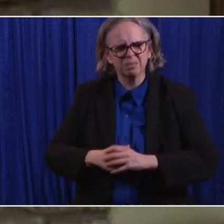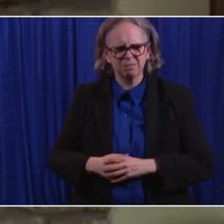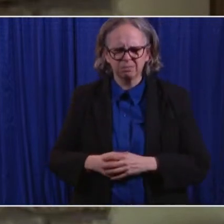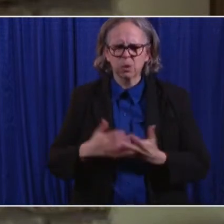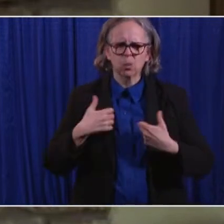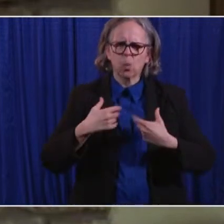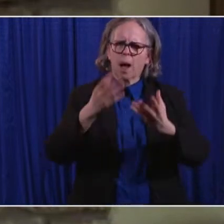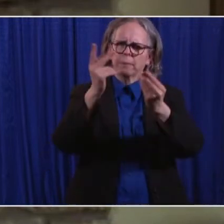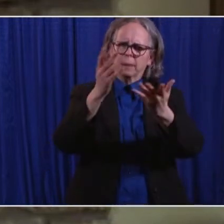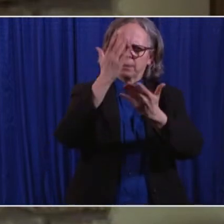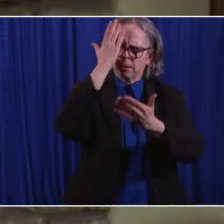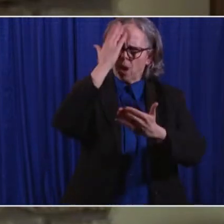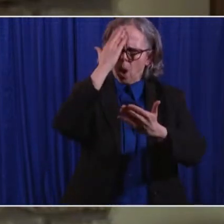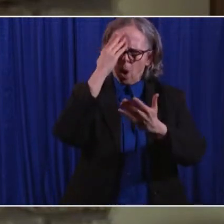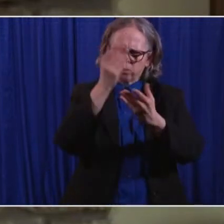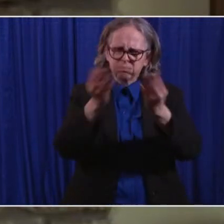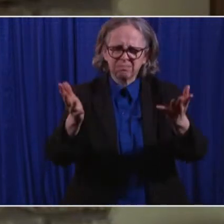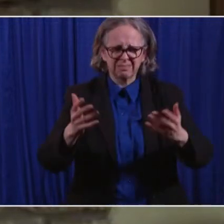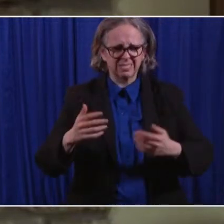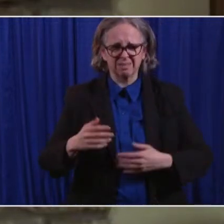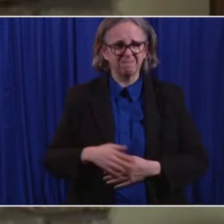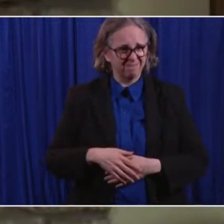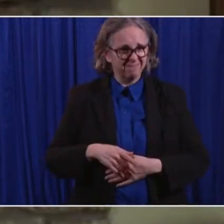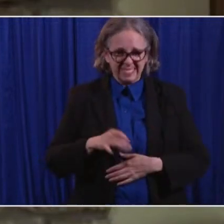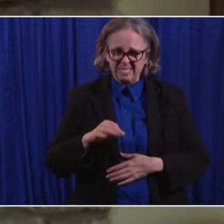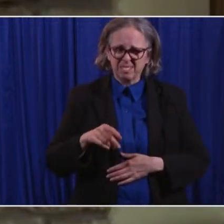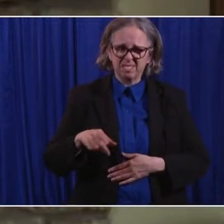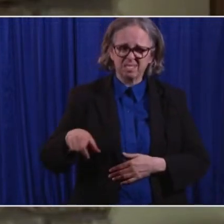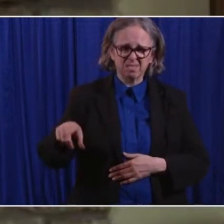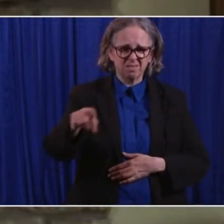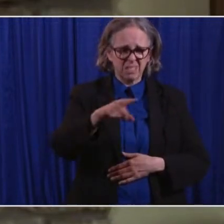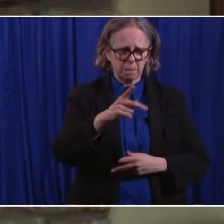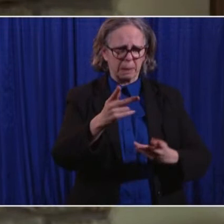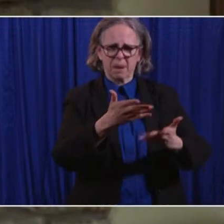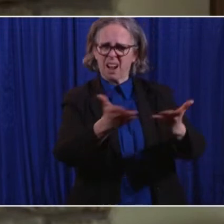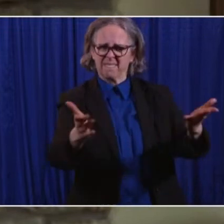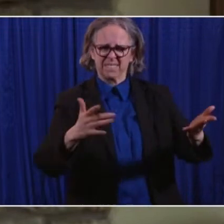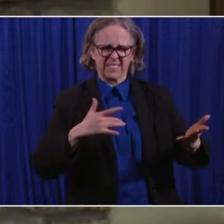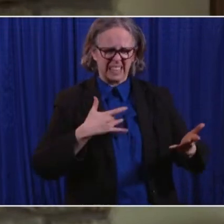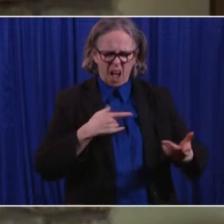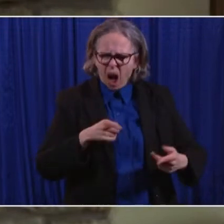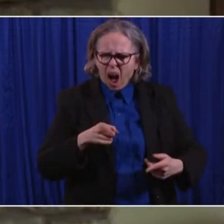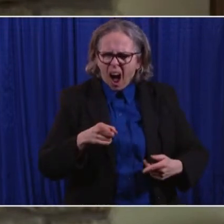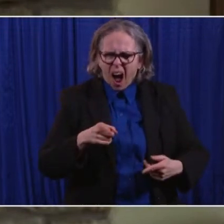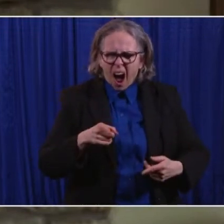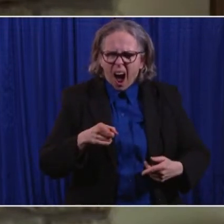people look at this bill and listen to local health departments,